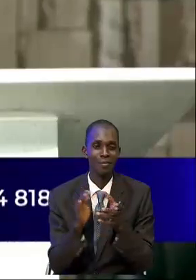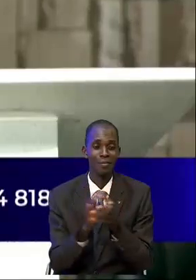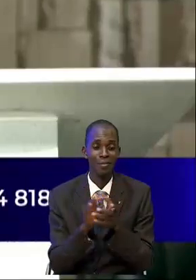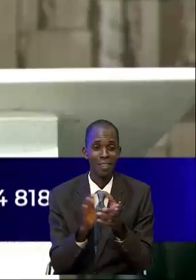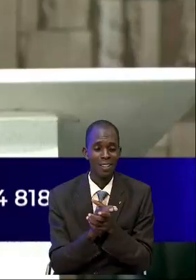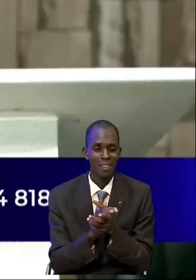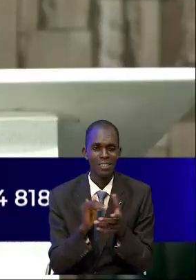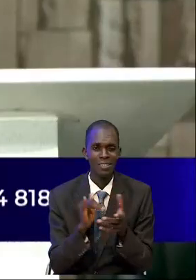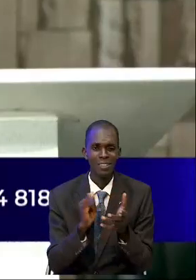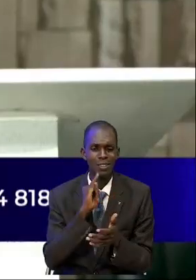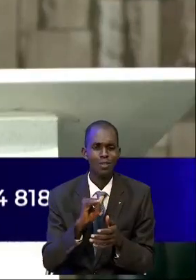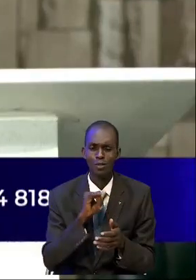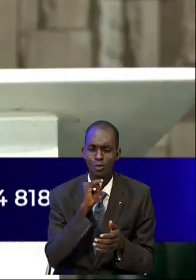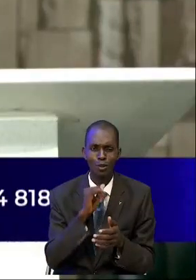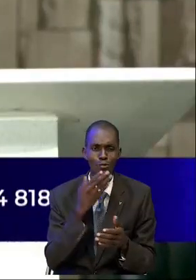Jesus,